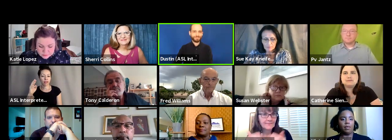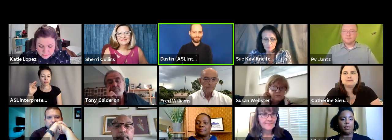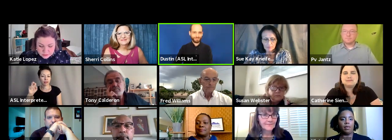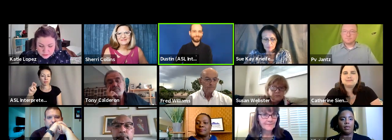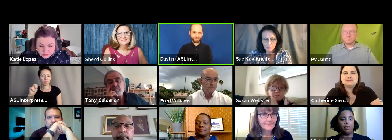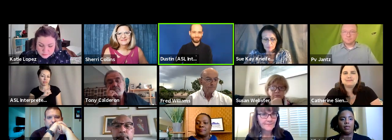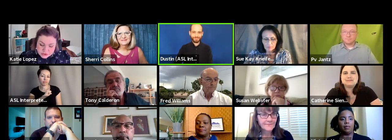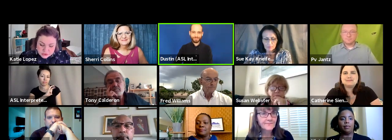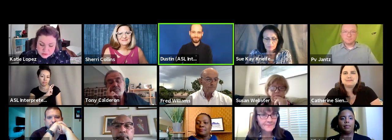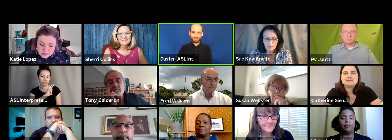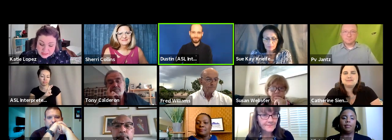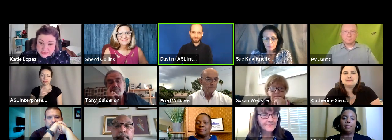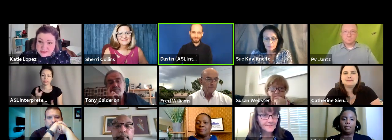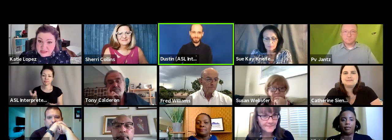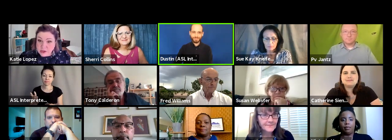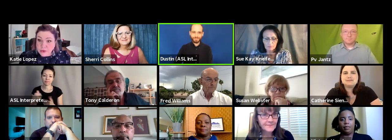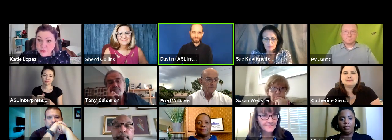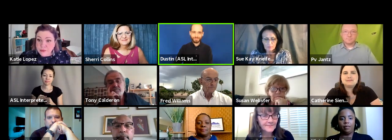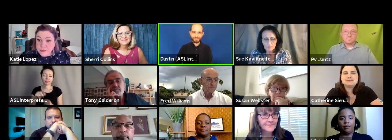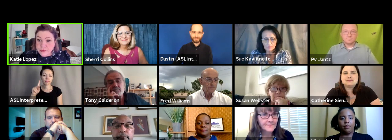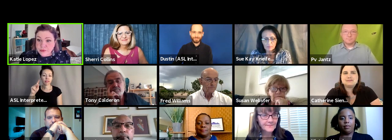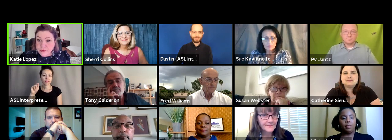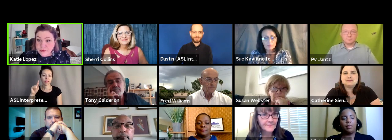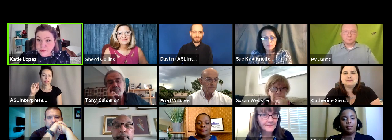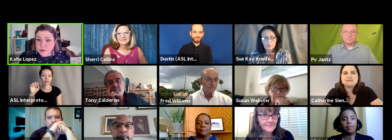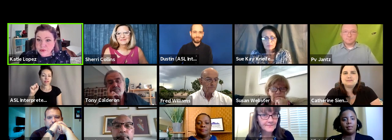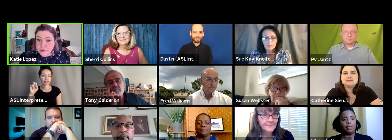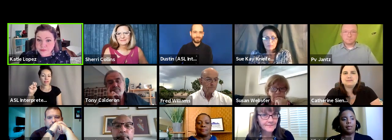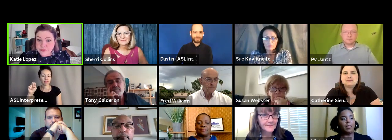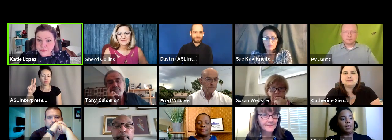Here. Commissioner Katie Cienko,